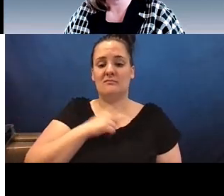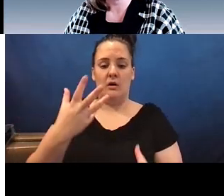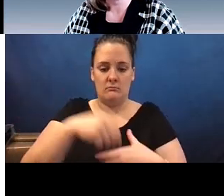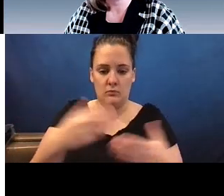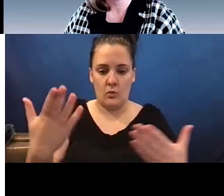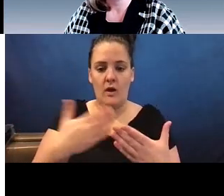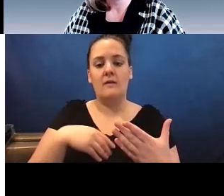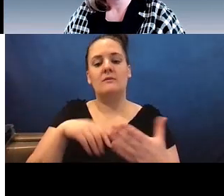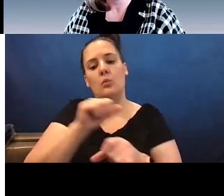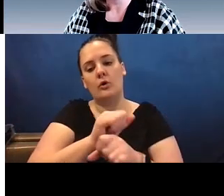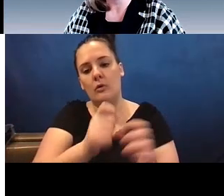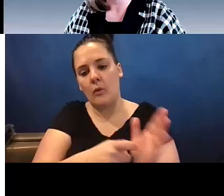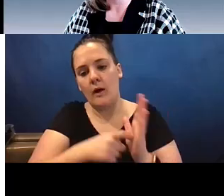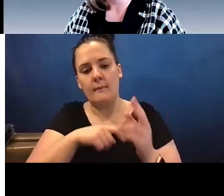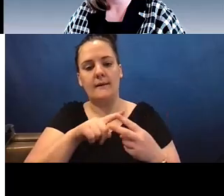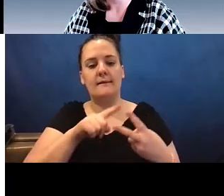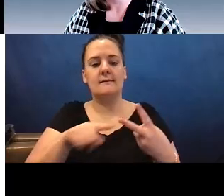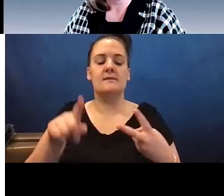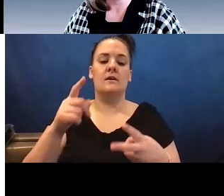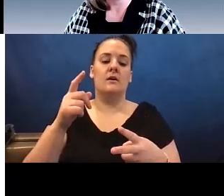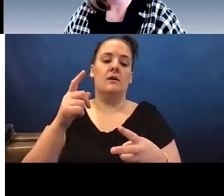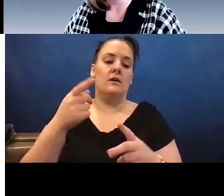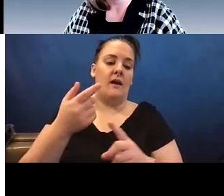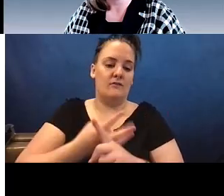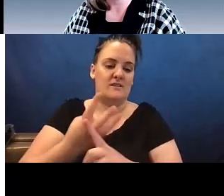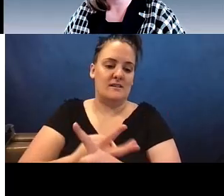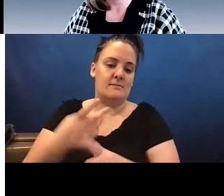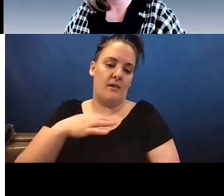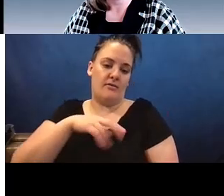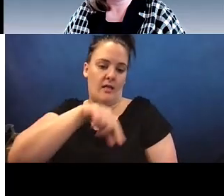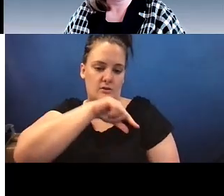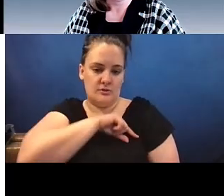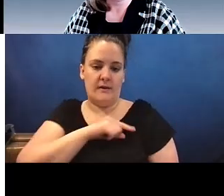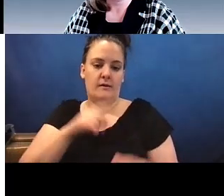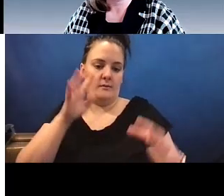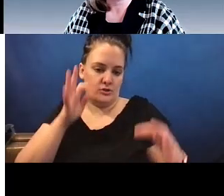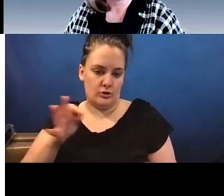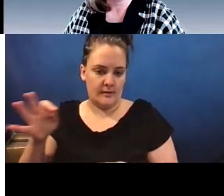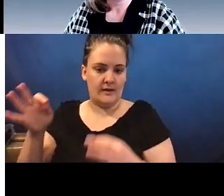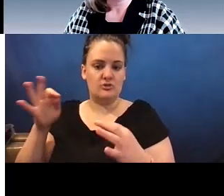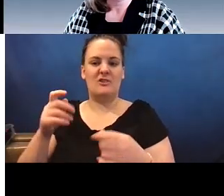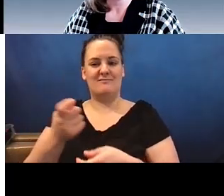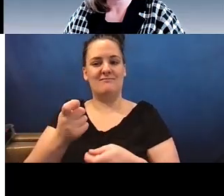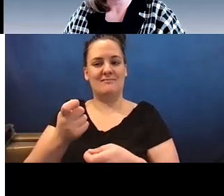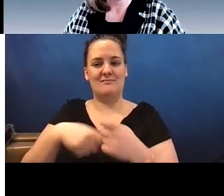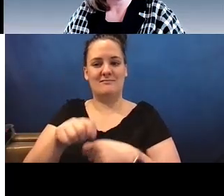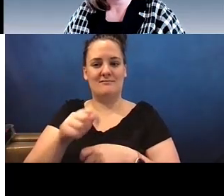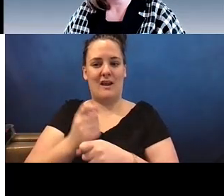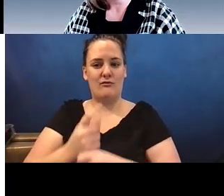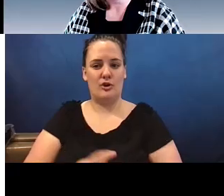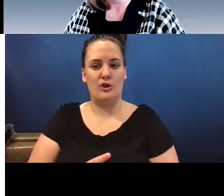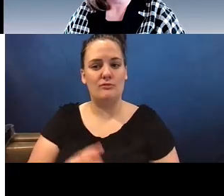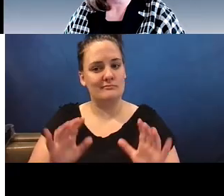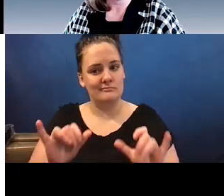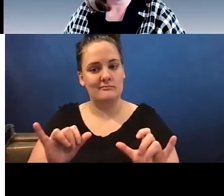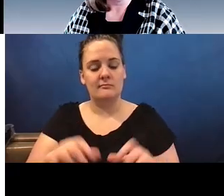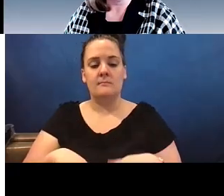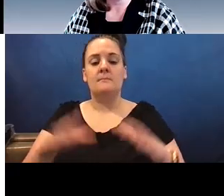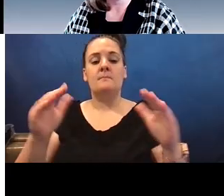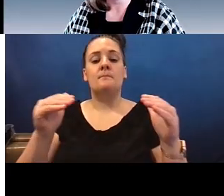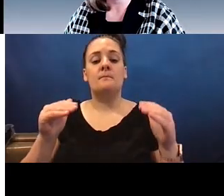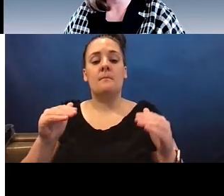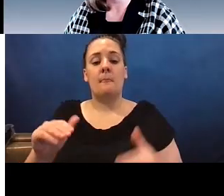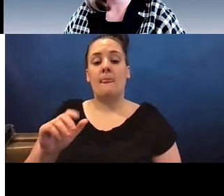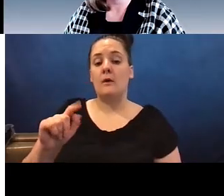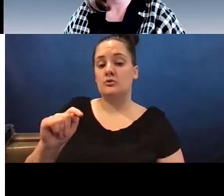of once a year. These new requirements will decrease the number of members covered by Medicaid. This upcoming Tuesday, February